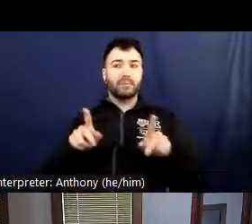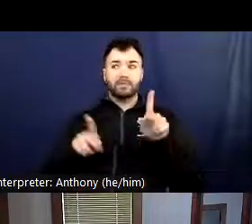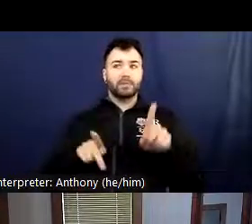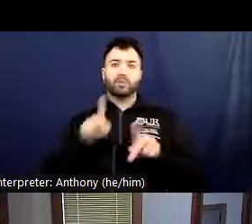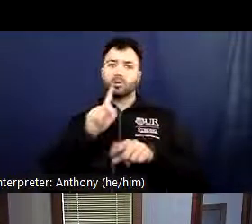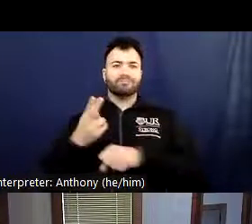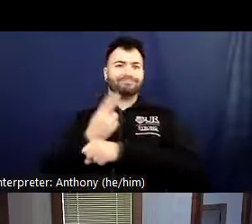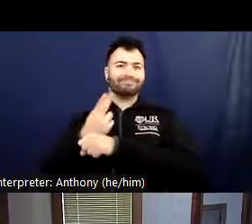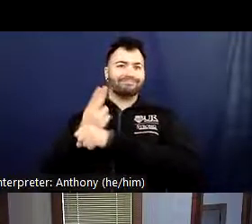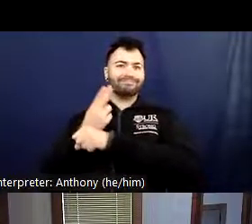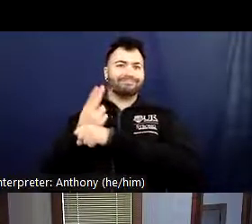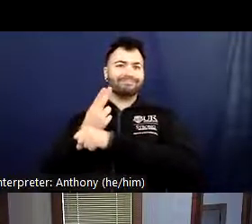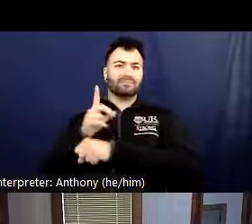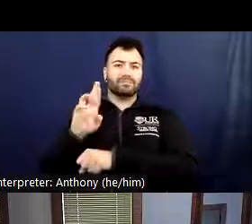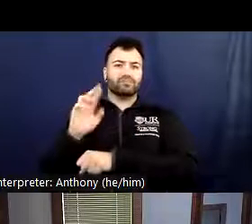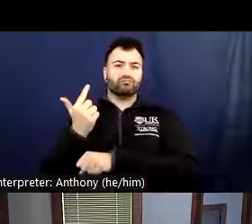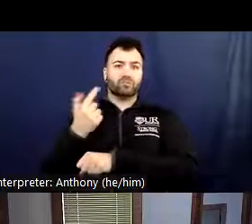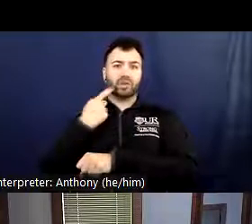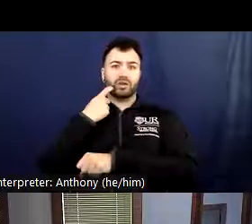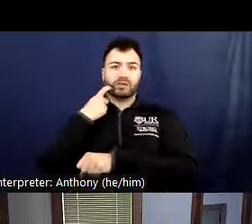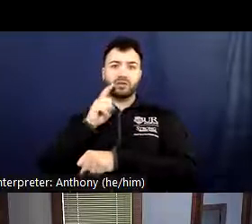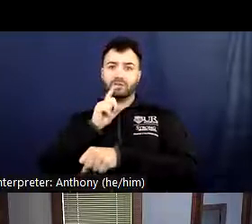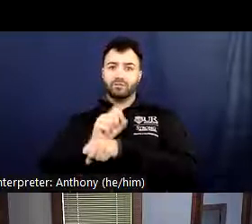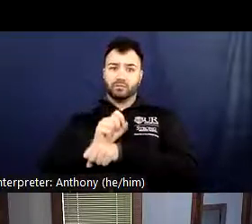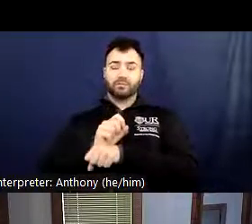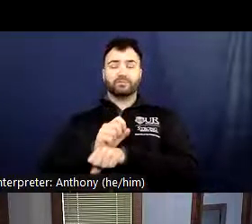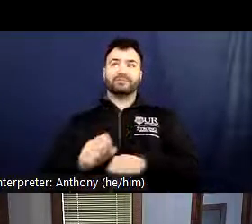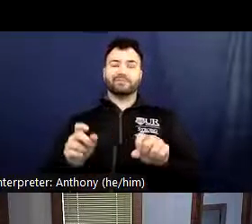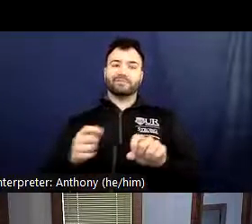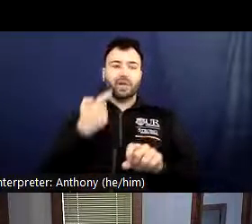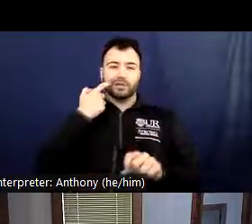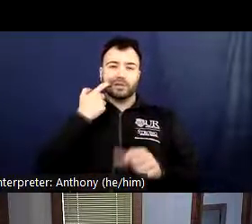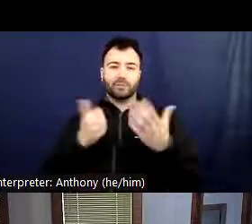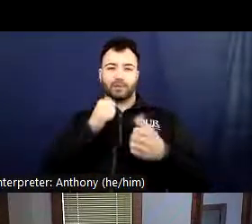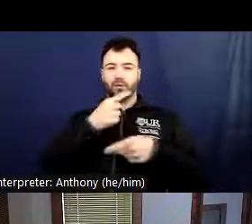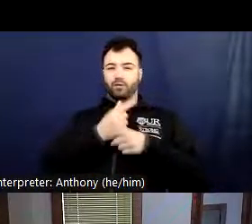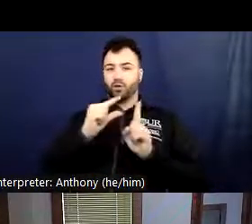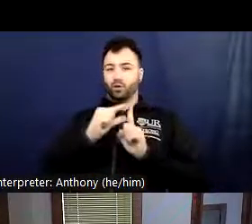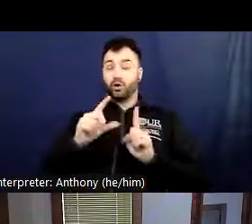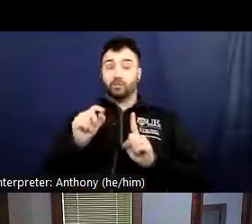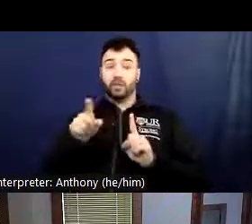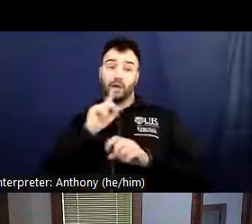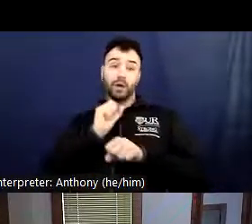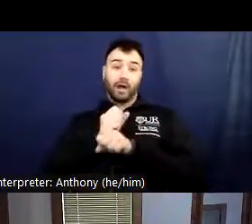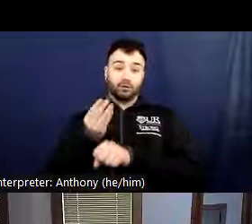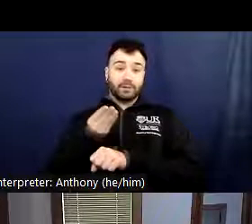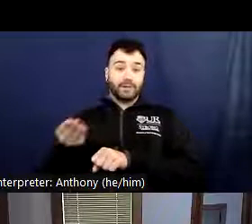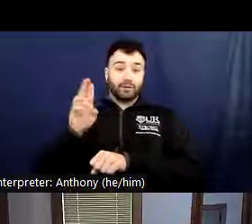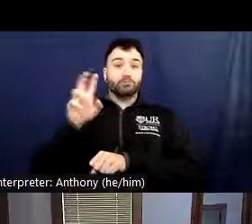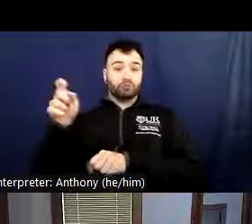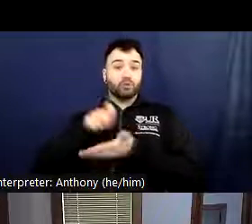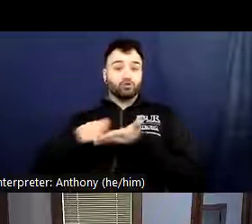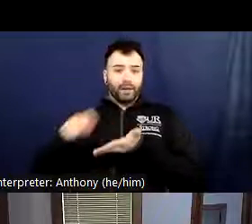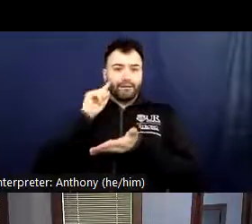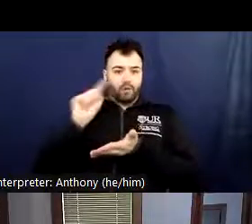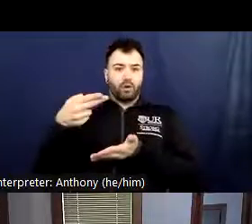were actually not even addicted, technically. They were being actually prescribed heroin. They were being